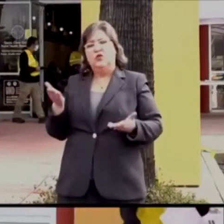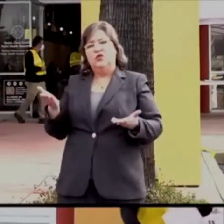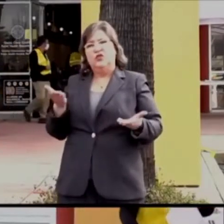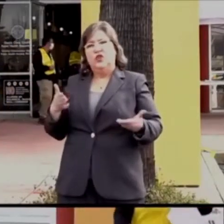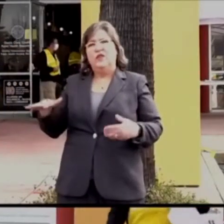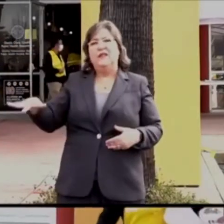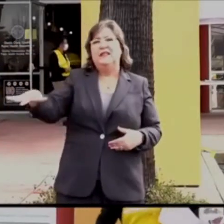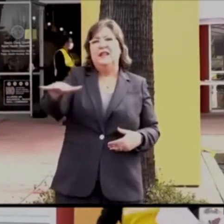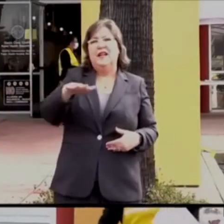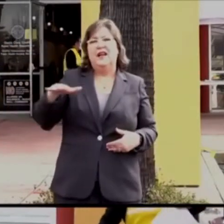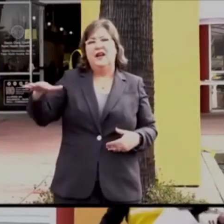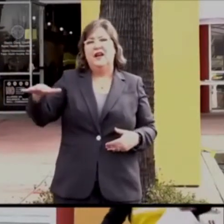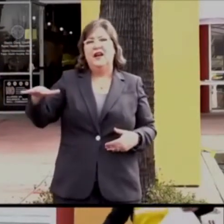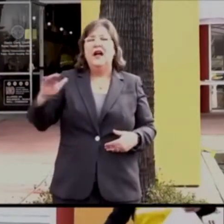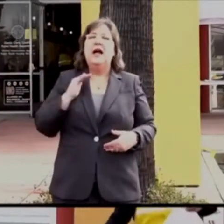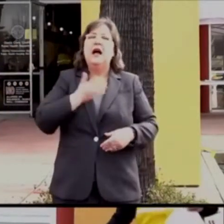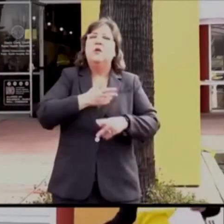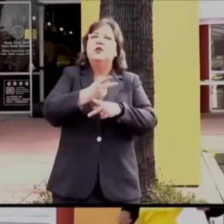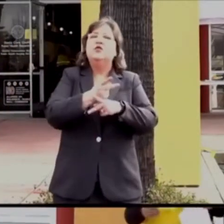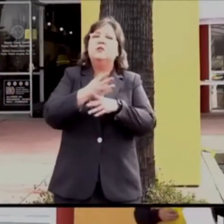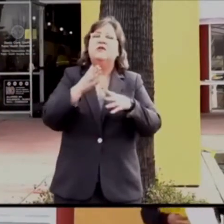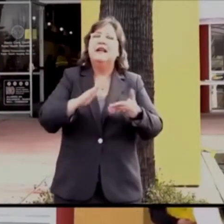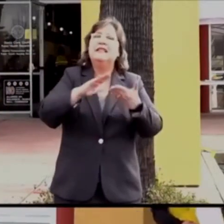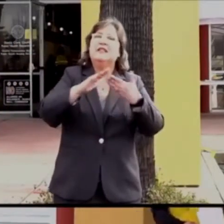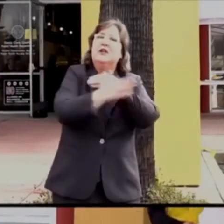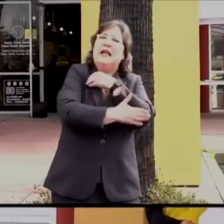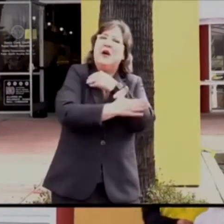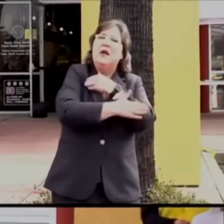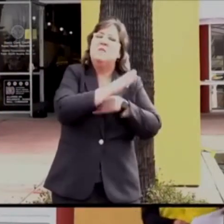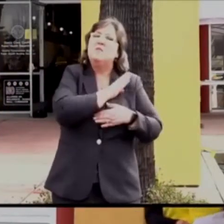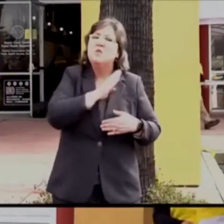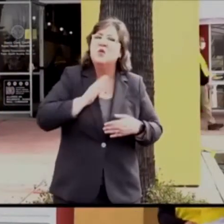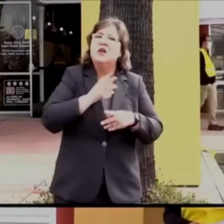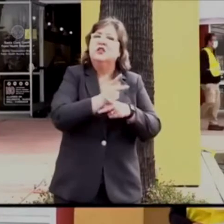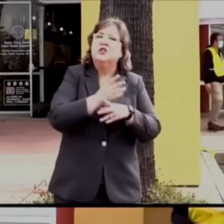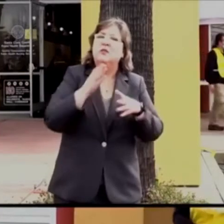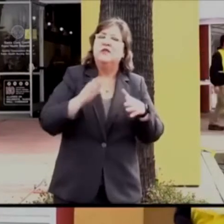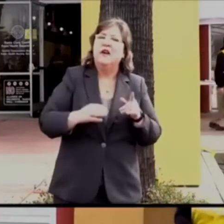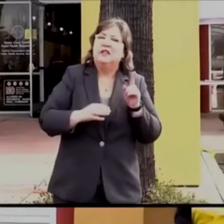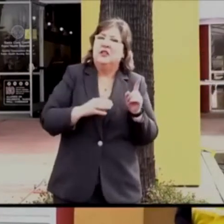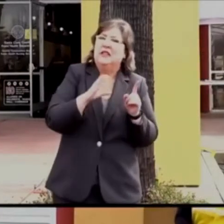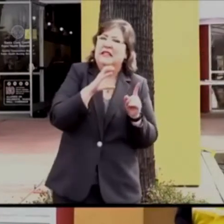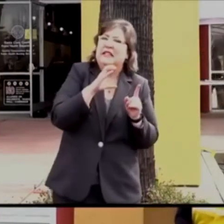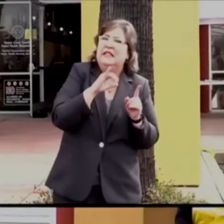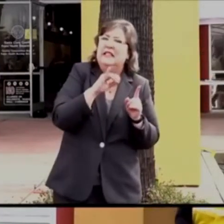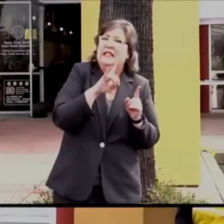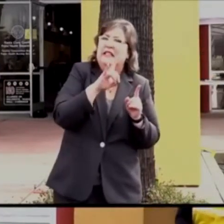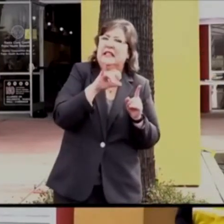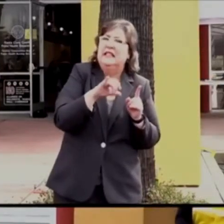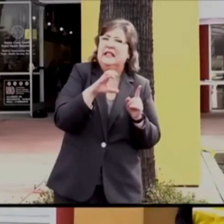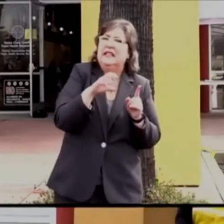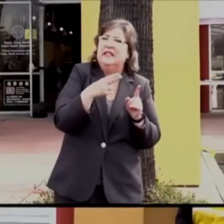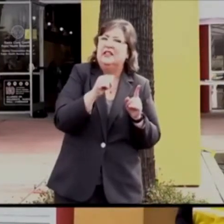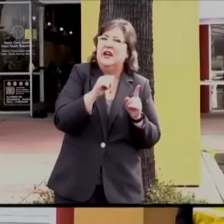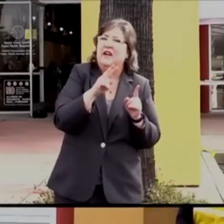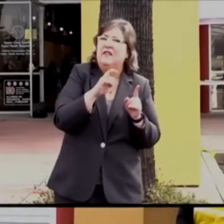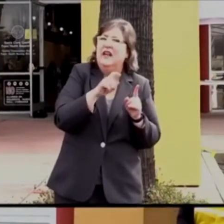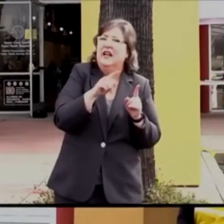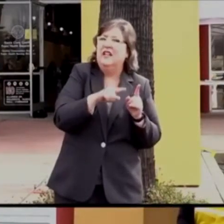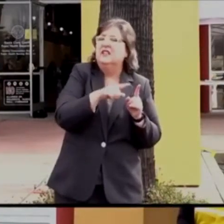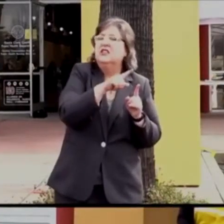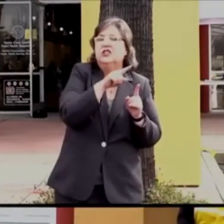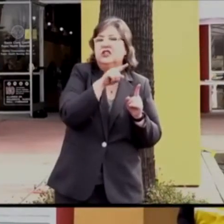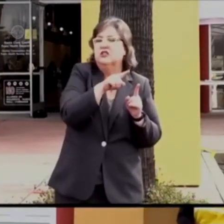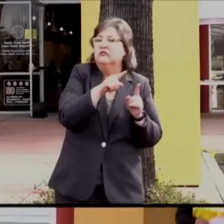Cindy Chavez, and her leadership on the Board of Supervisors for keeping an equity lens on vaccination distribution. We're also